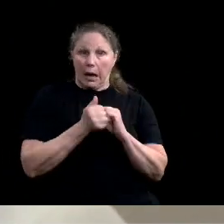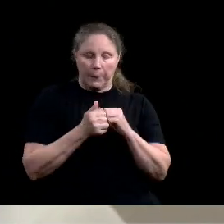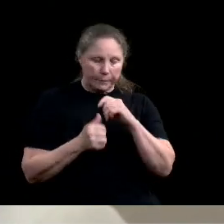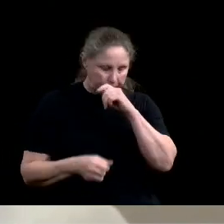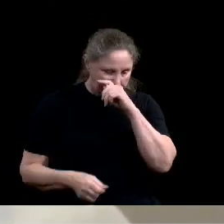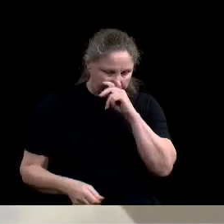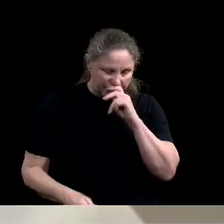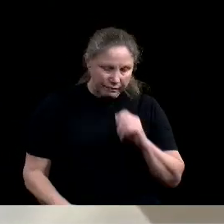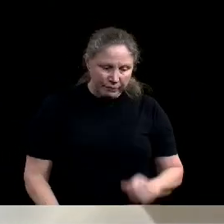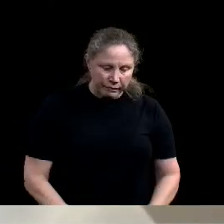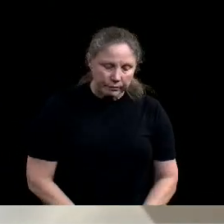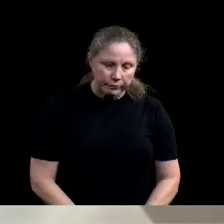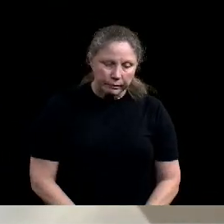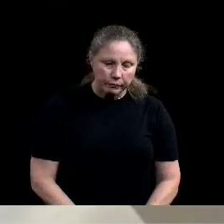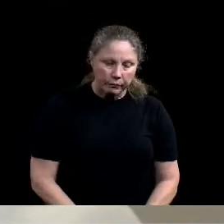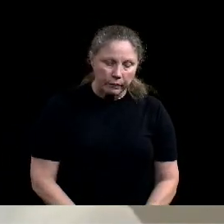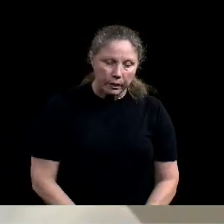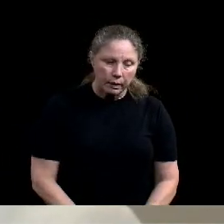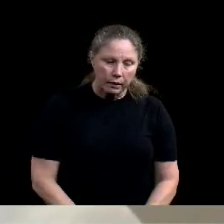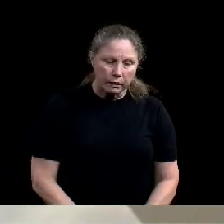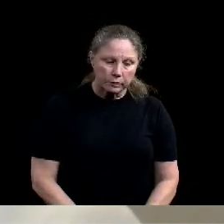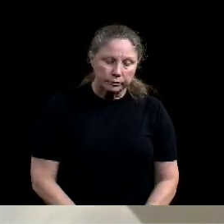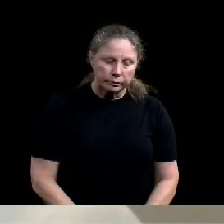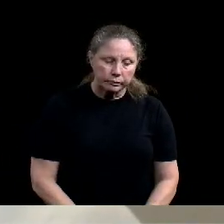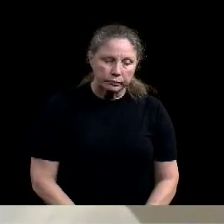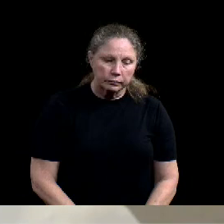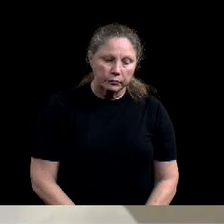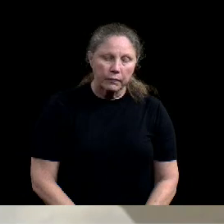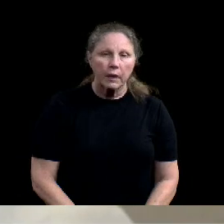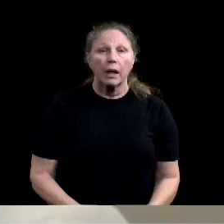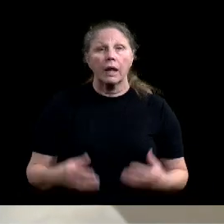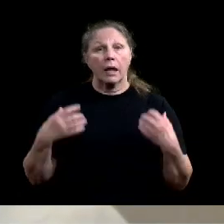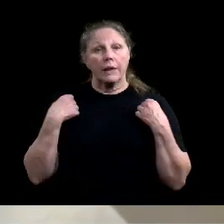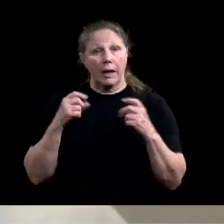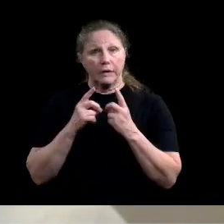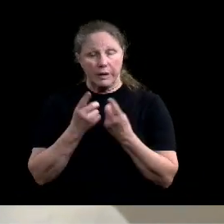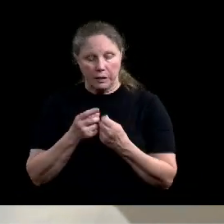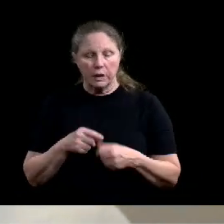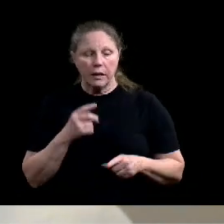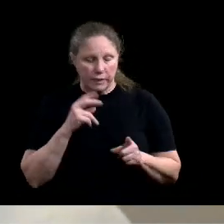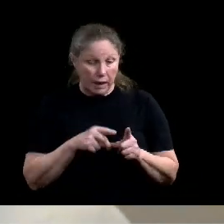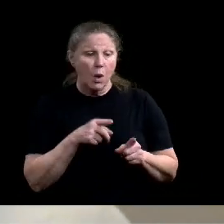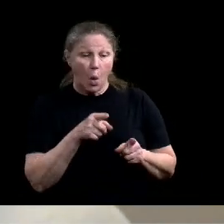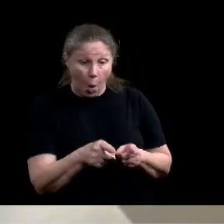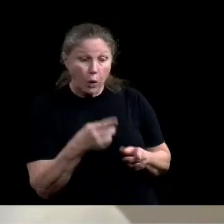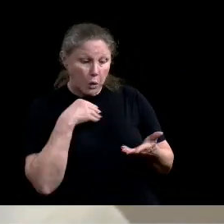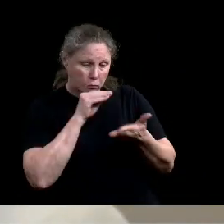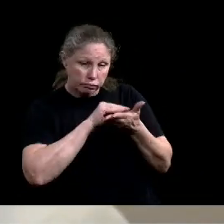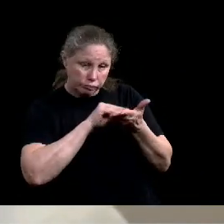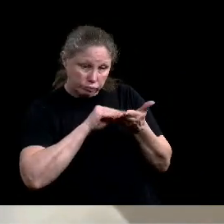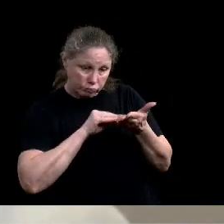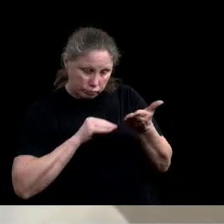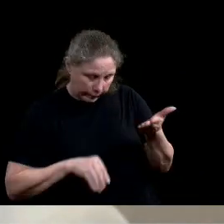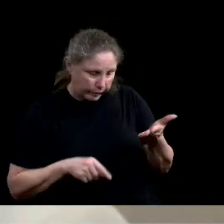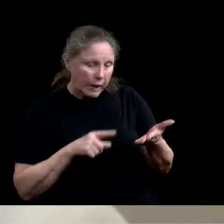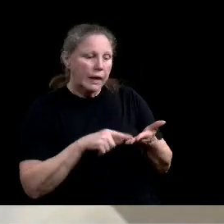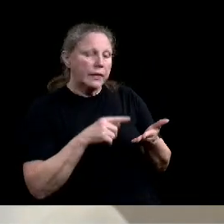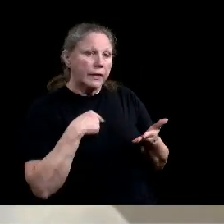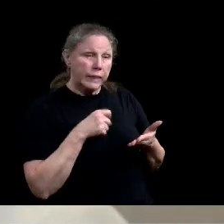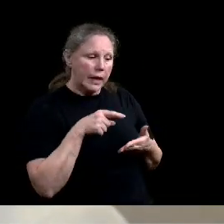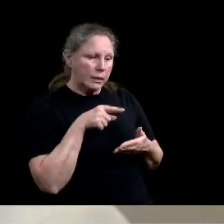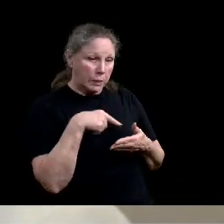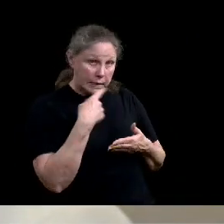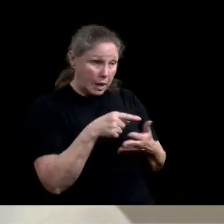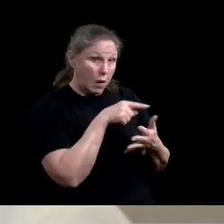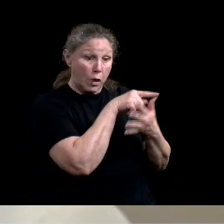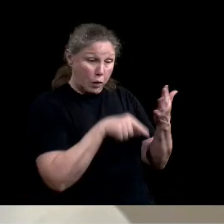The health district then gives written and verbal instructions on isolation for the person who is confirmed